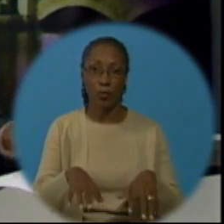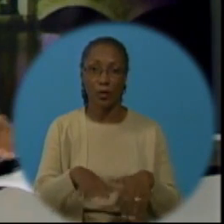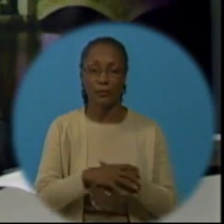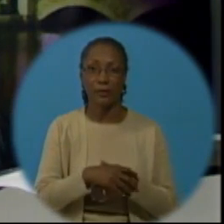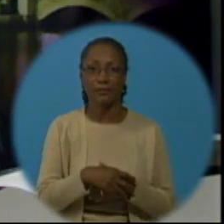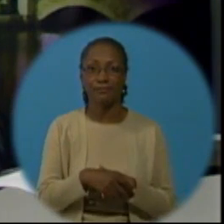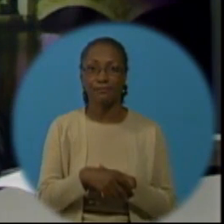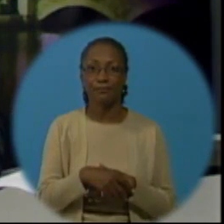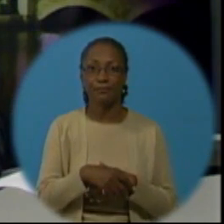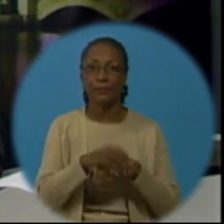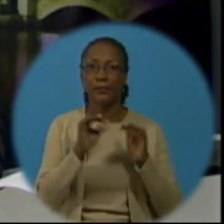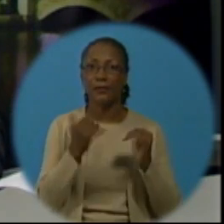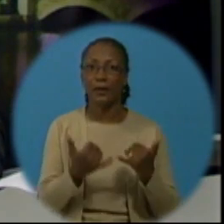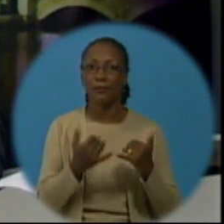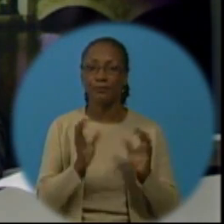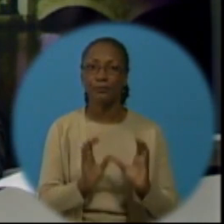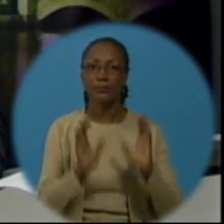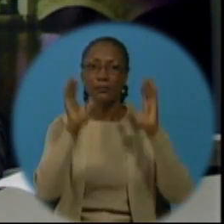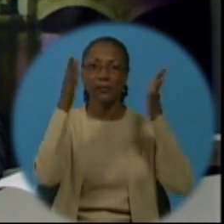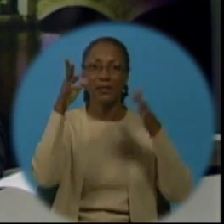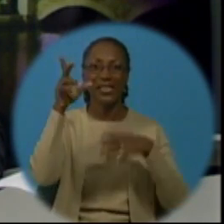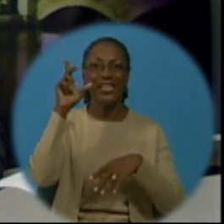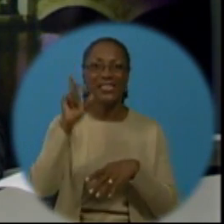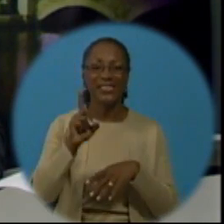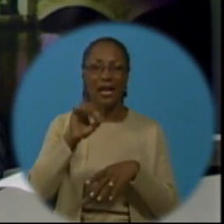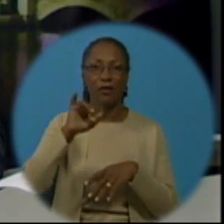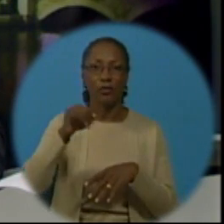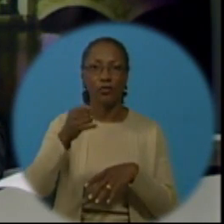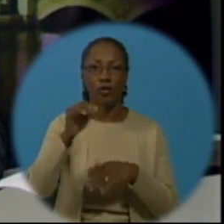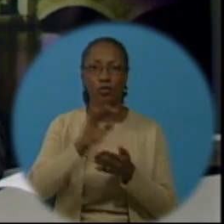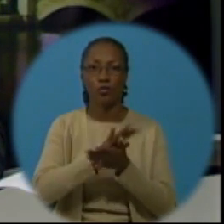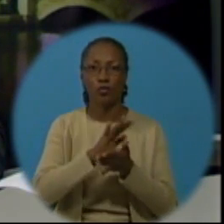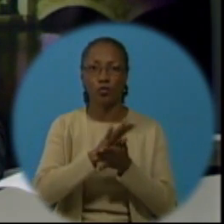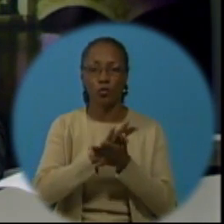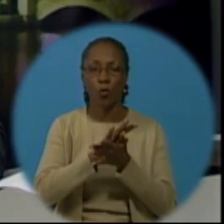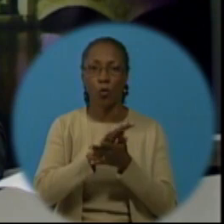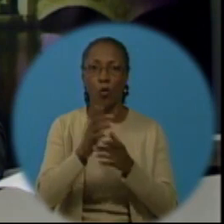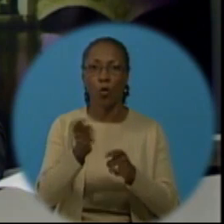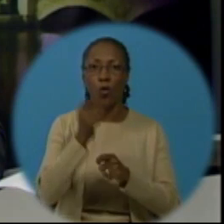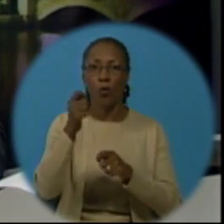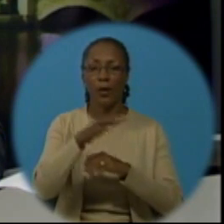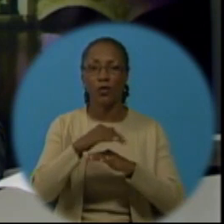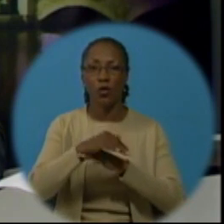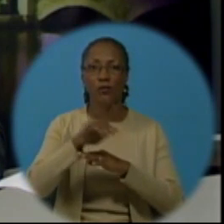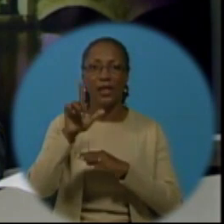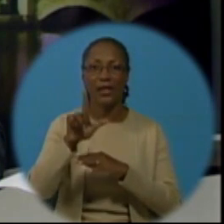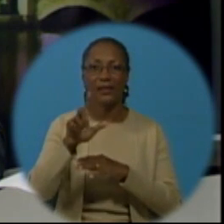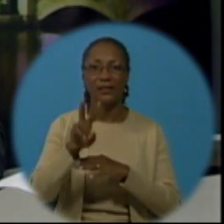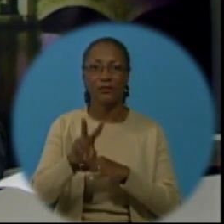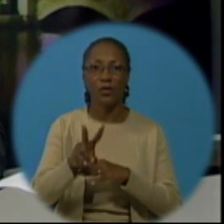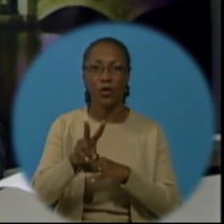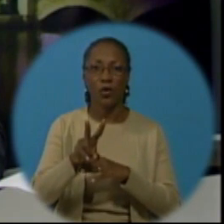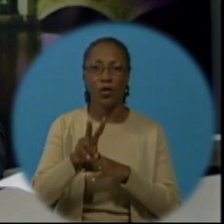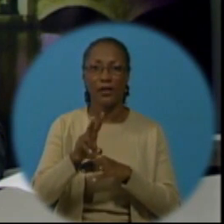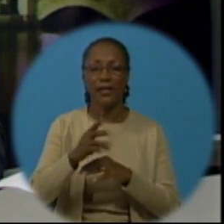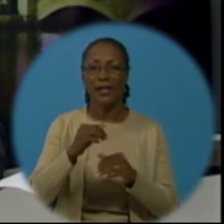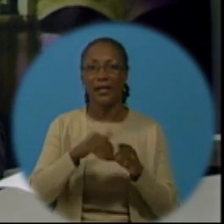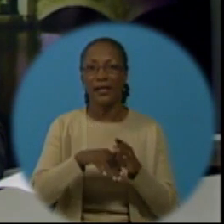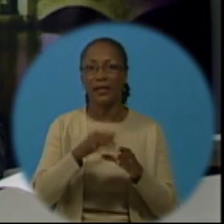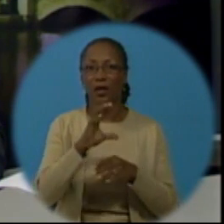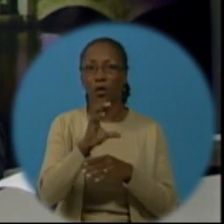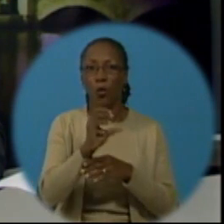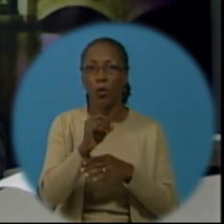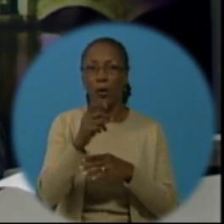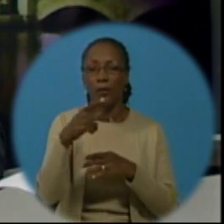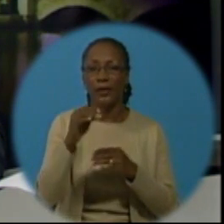Switching now to basketball, Daryl Jordan beat Les Devon by 25 points as the National Sports Council's Cooperators General Insurance